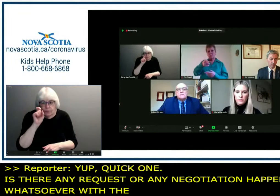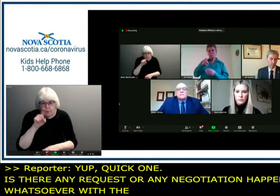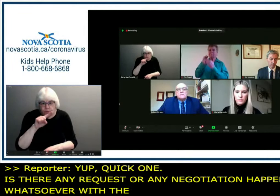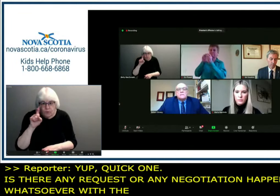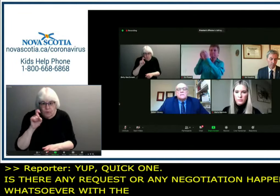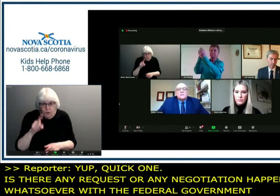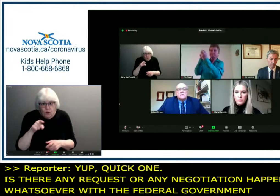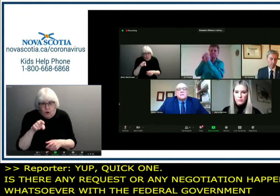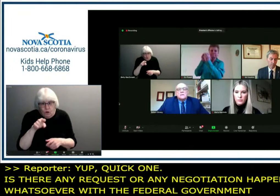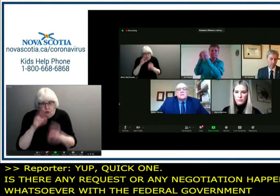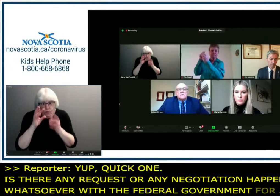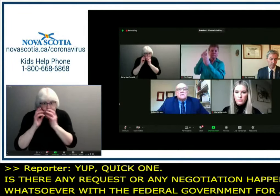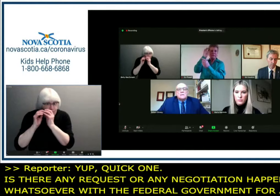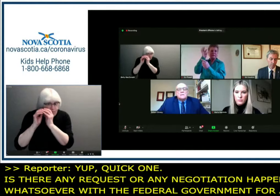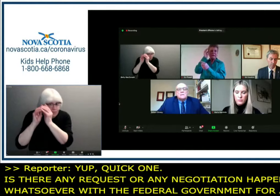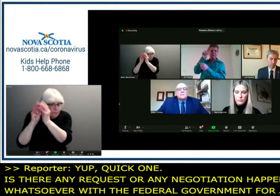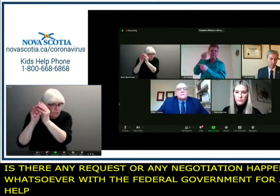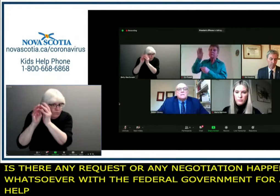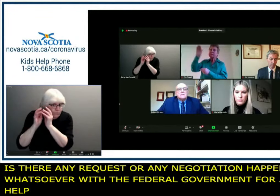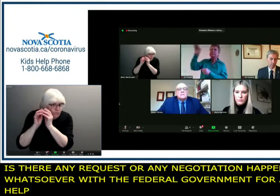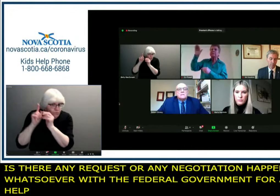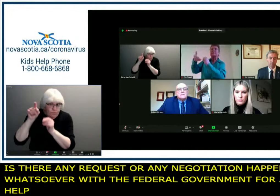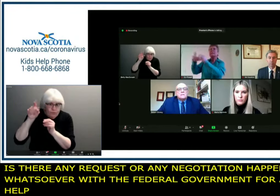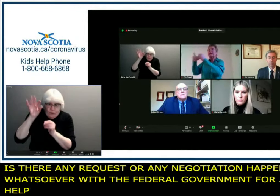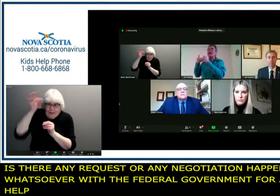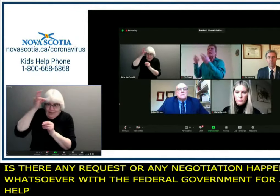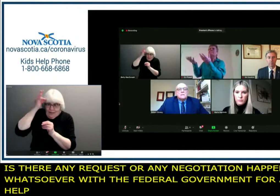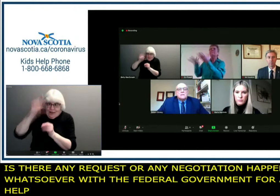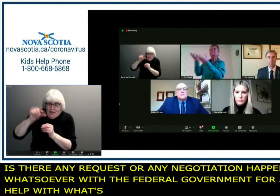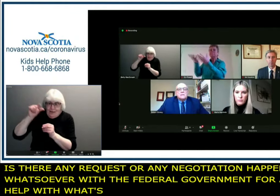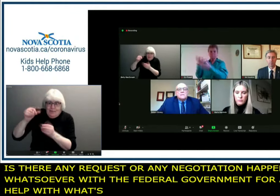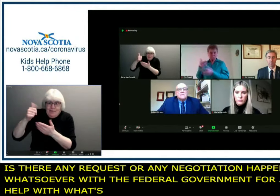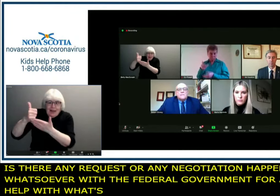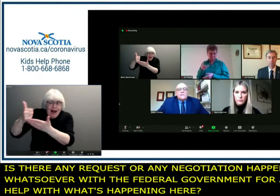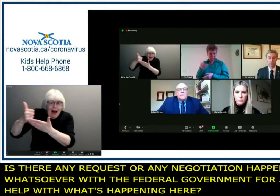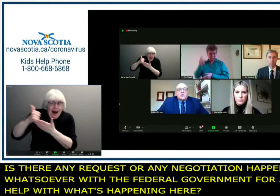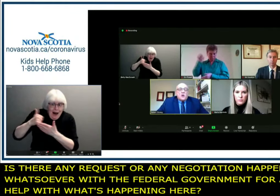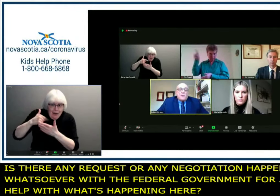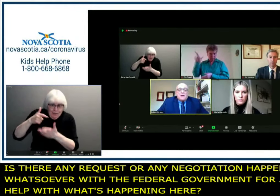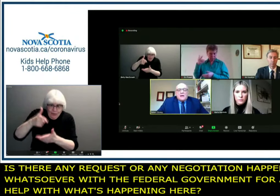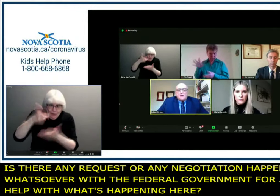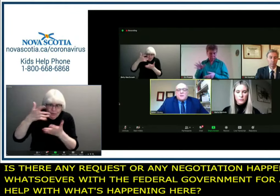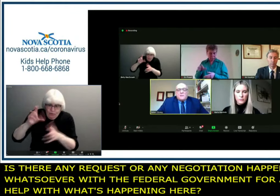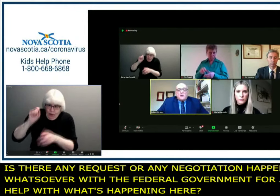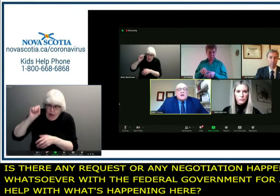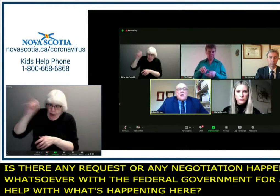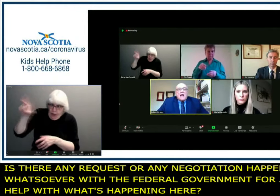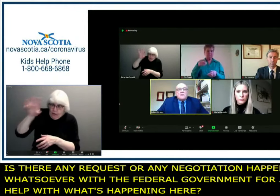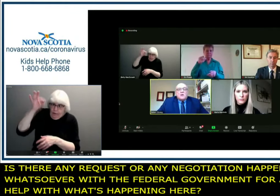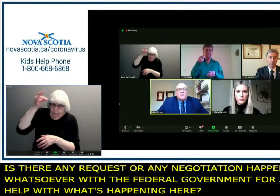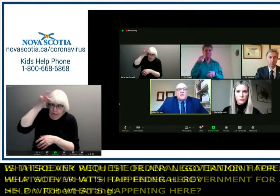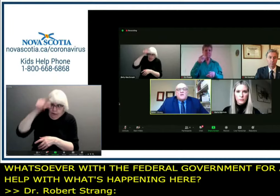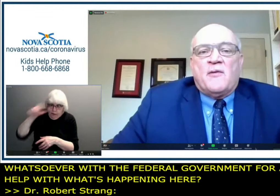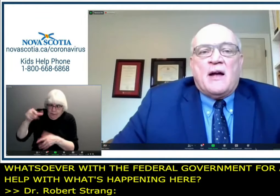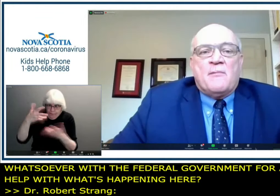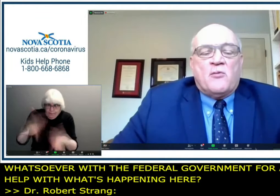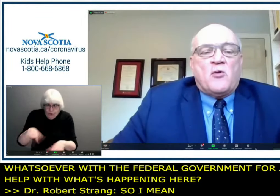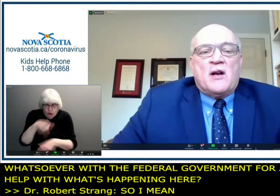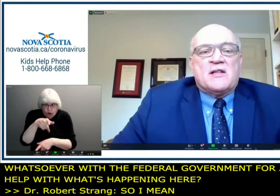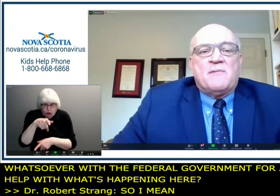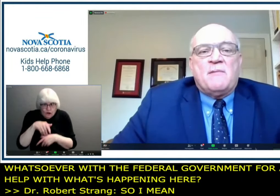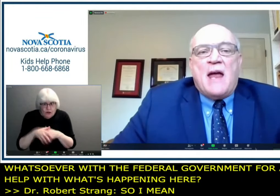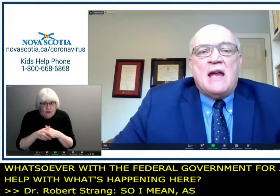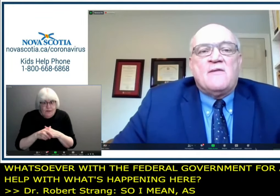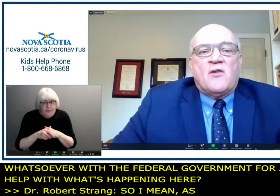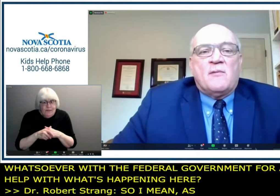any kind of help with what's happening here? So, as the Premier's outlined,